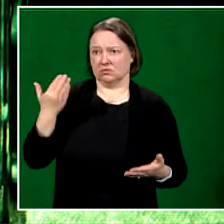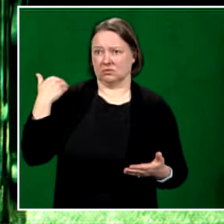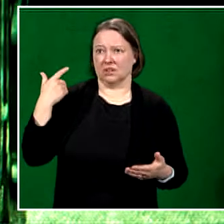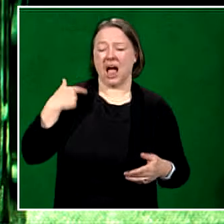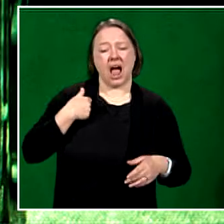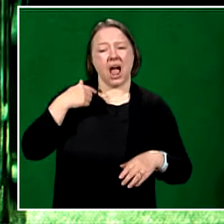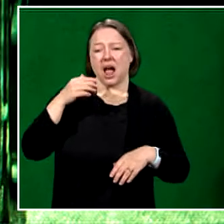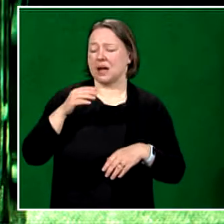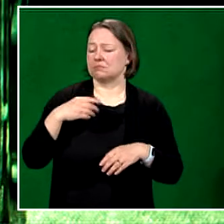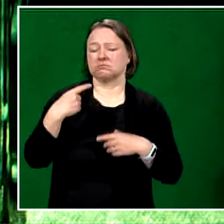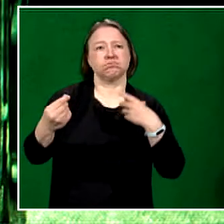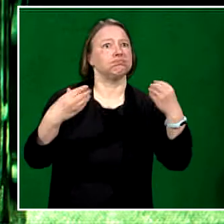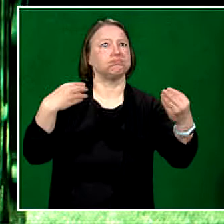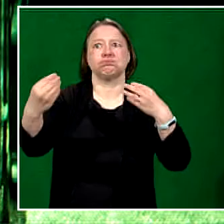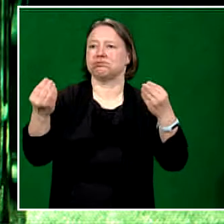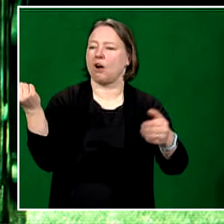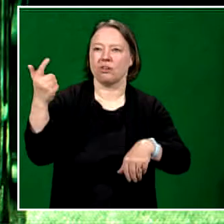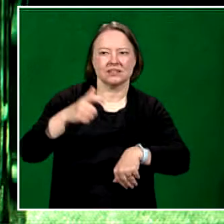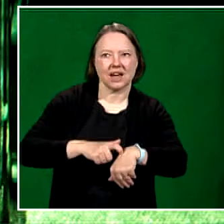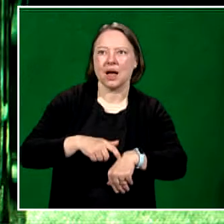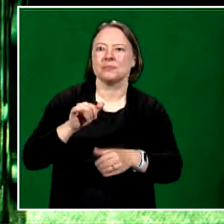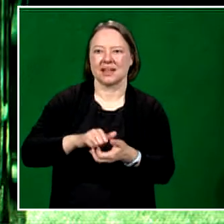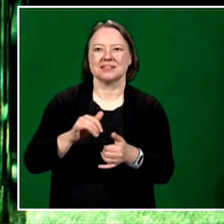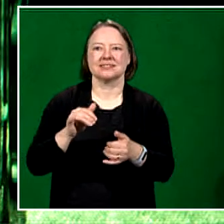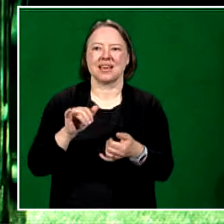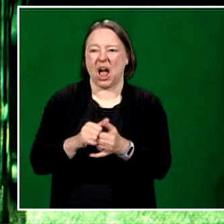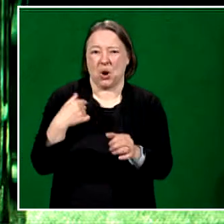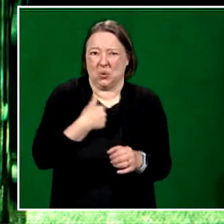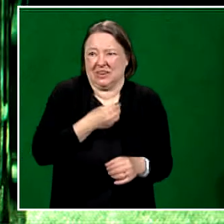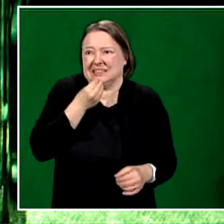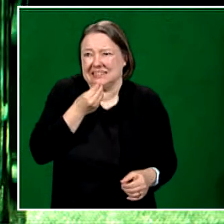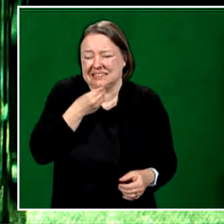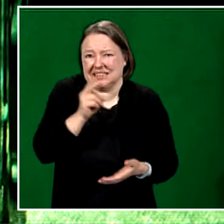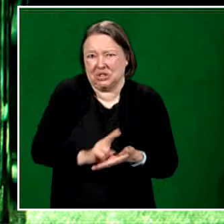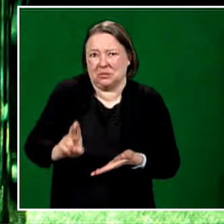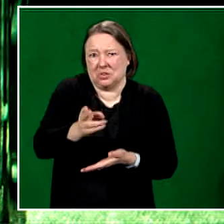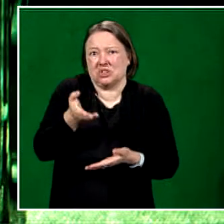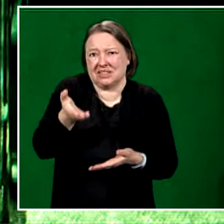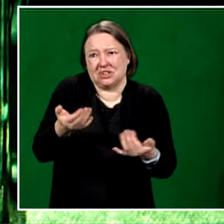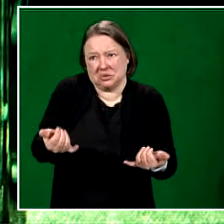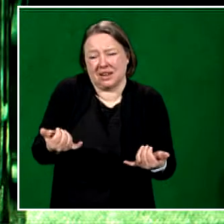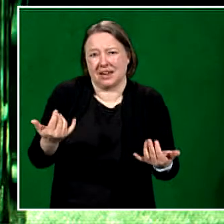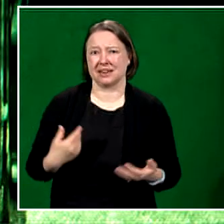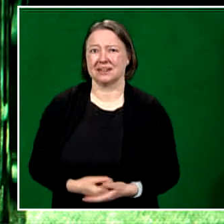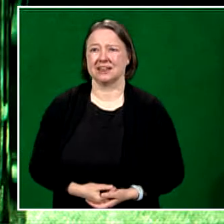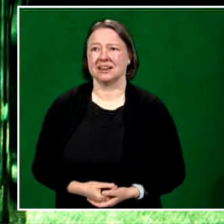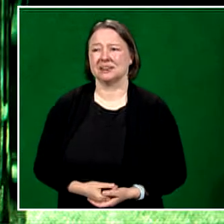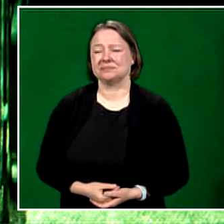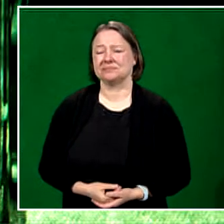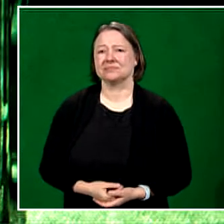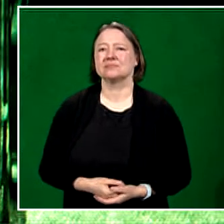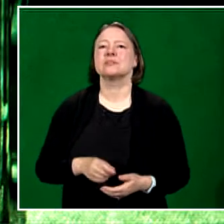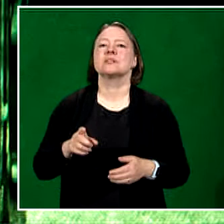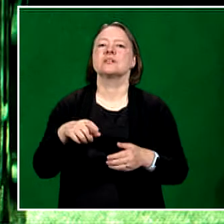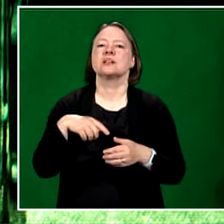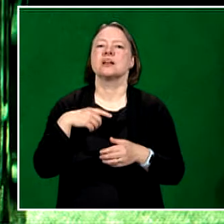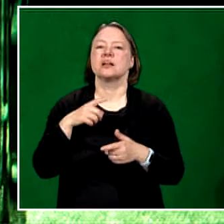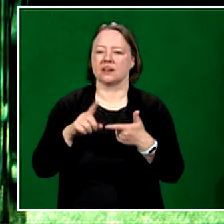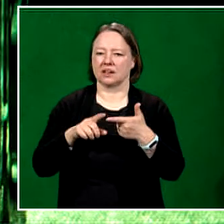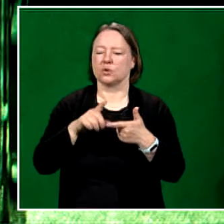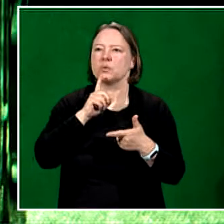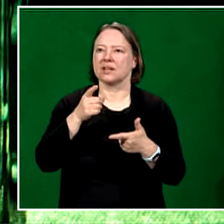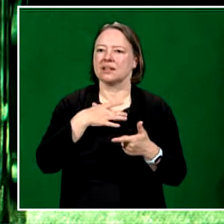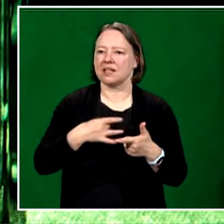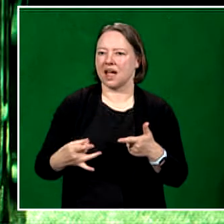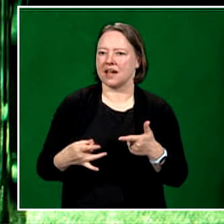the go all the time, and that's just the nature of how we eat in the university today. And then we really liked the